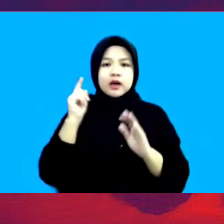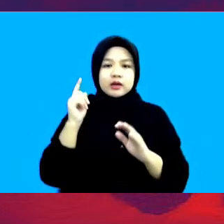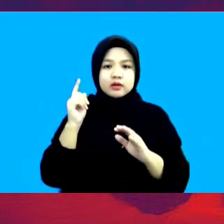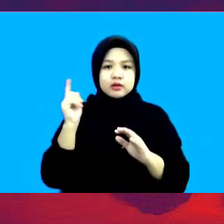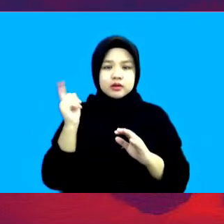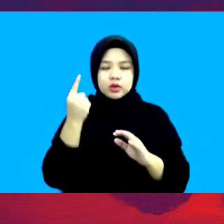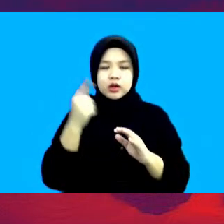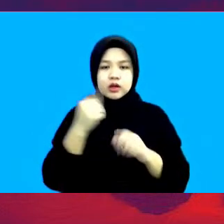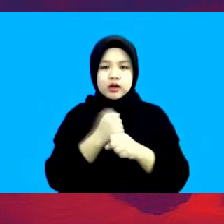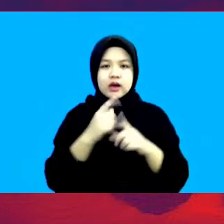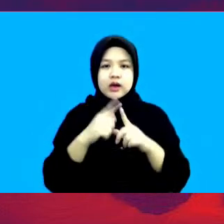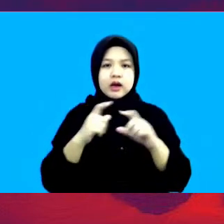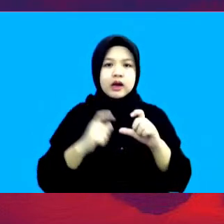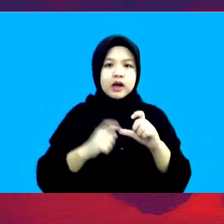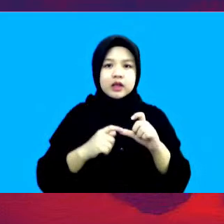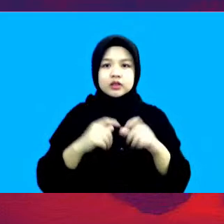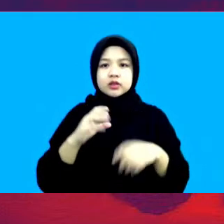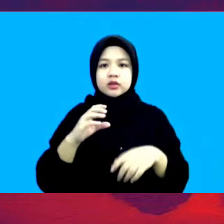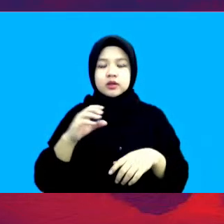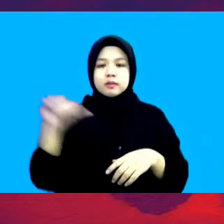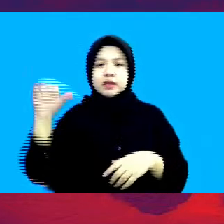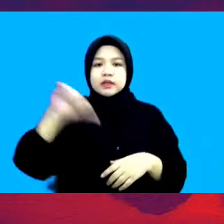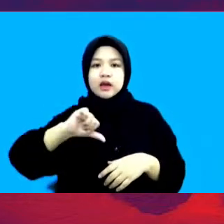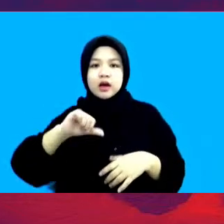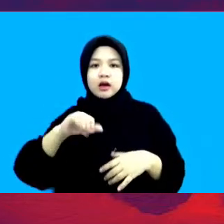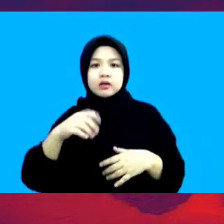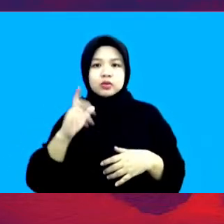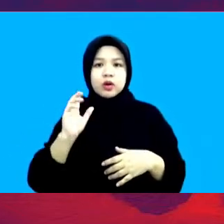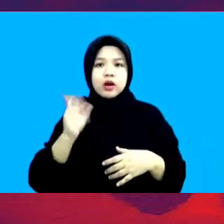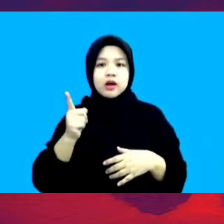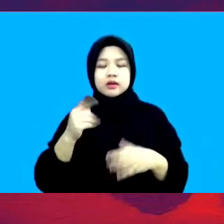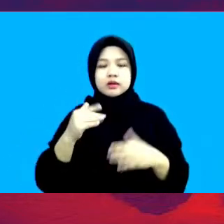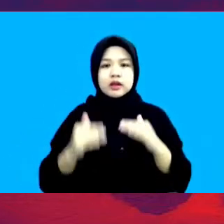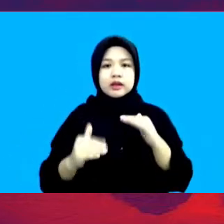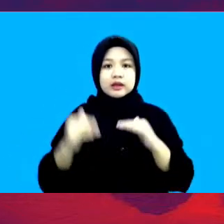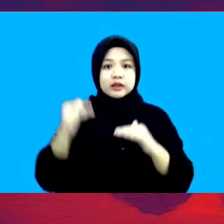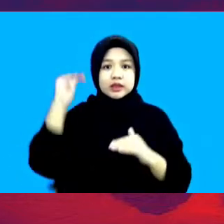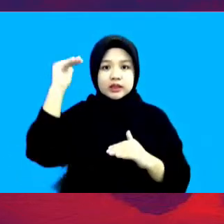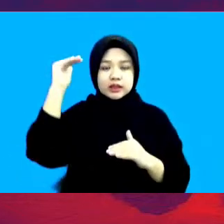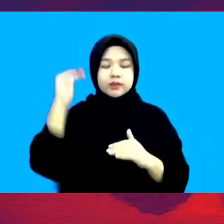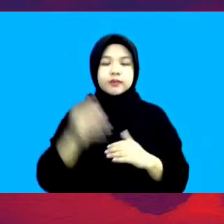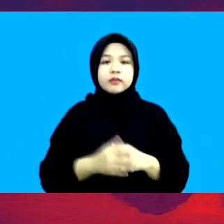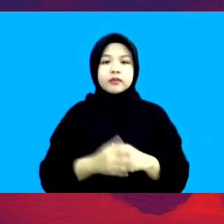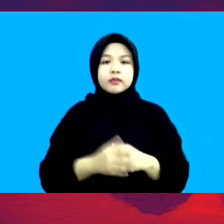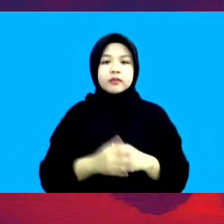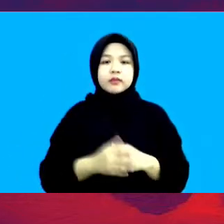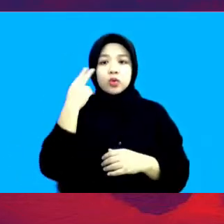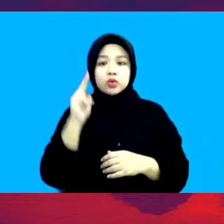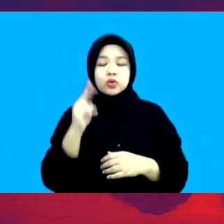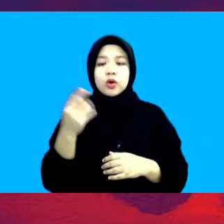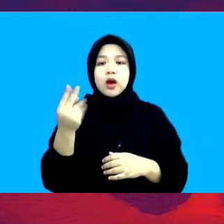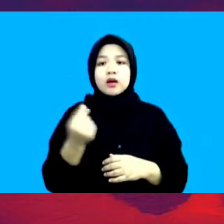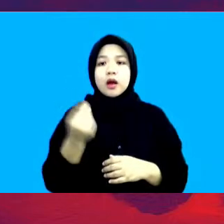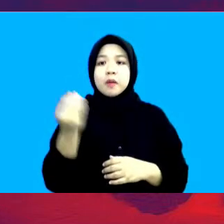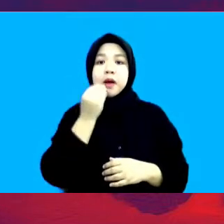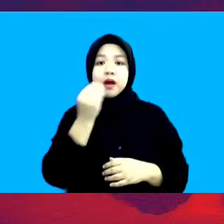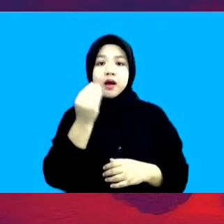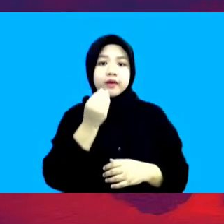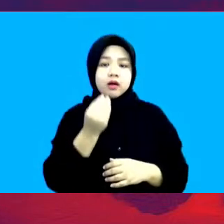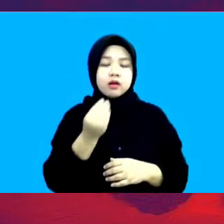oil still at record high, somewhere around a record high. In terms of the food price, we had